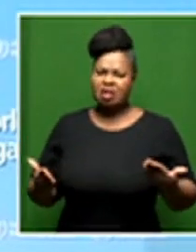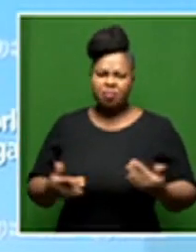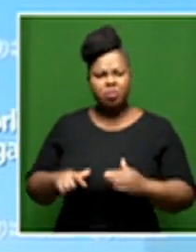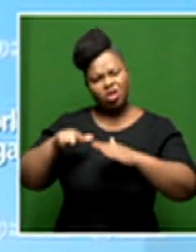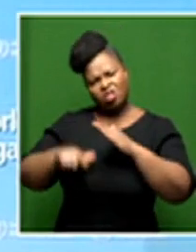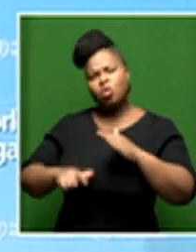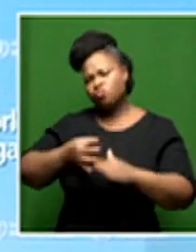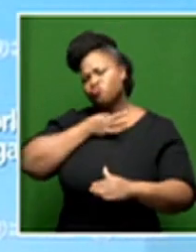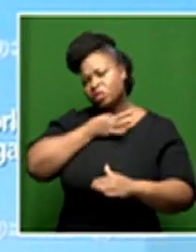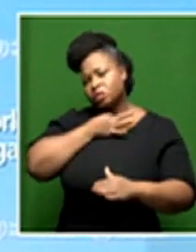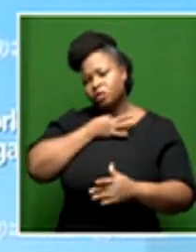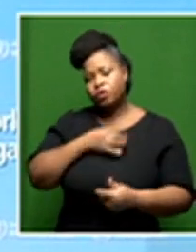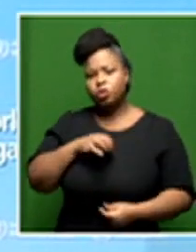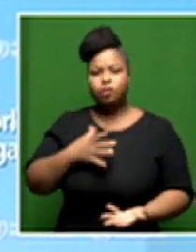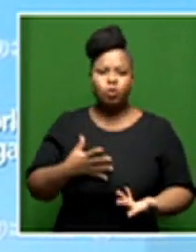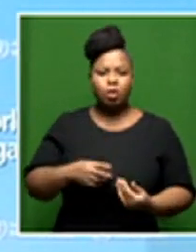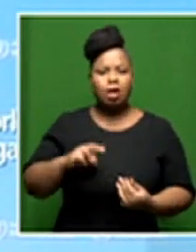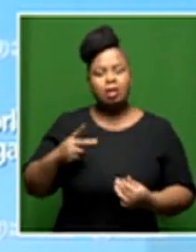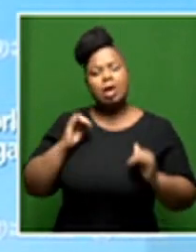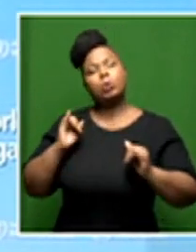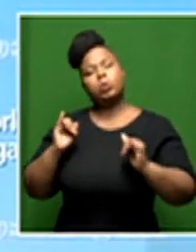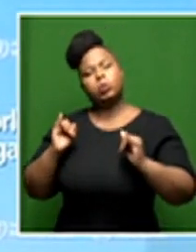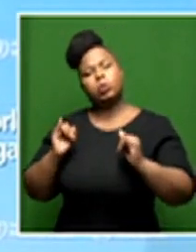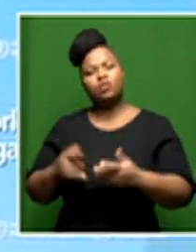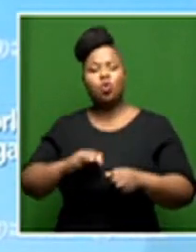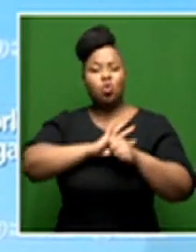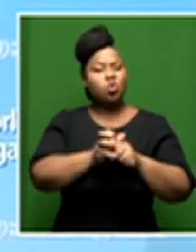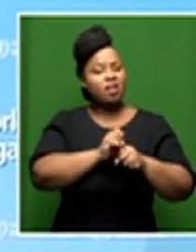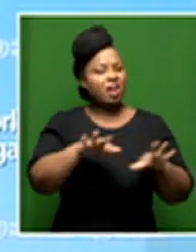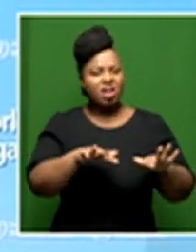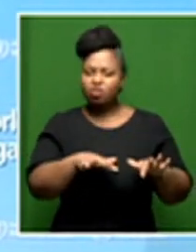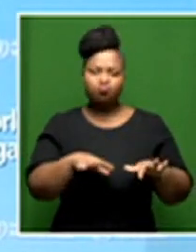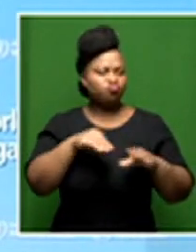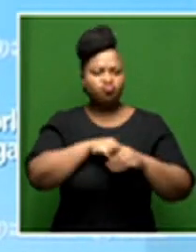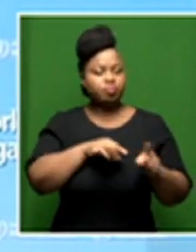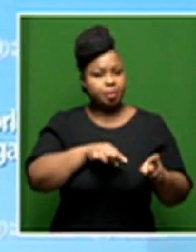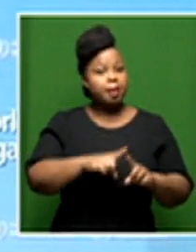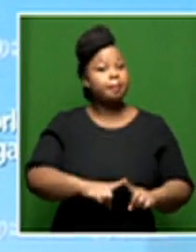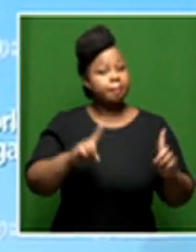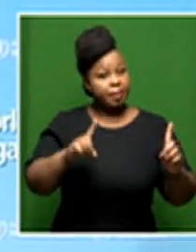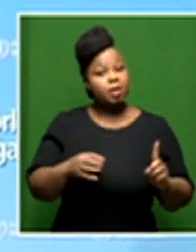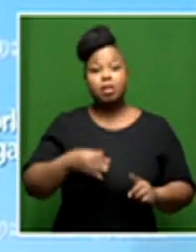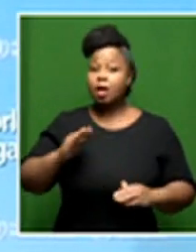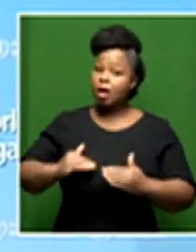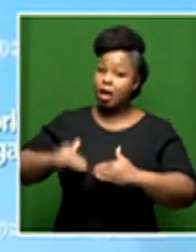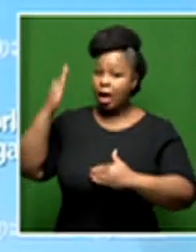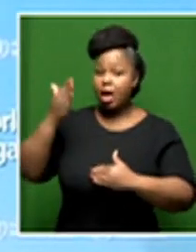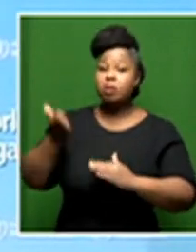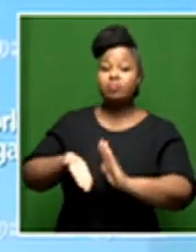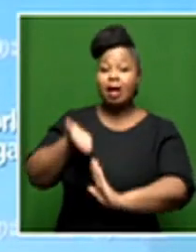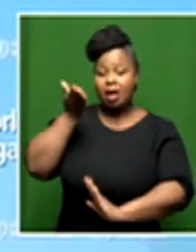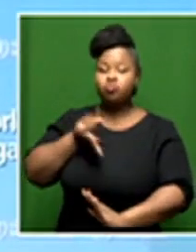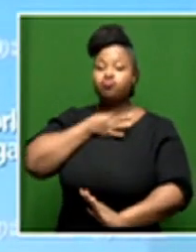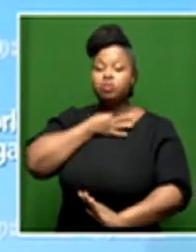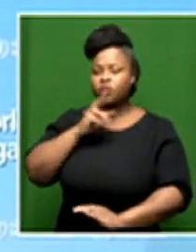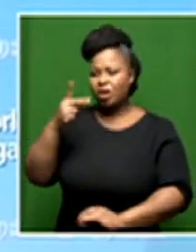low risk from severe disease and death from COVID-19, but can be at high risk from other diseases